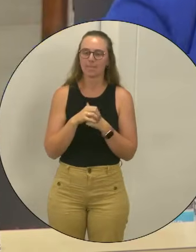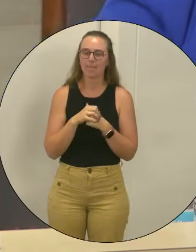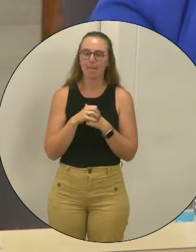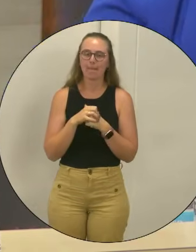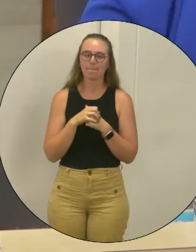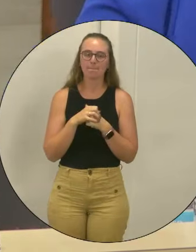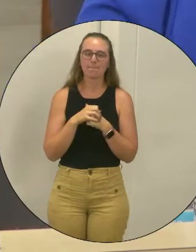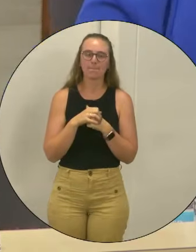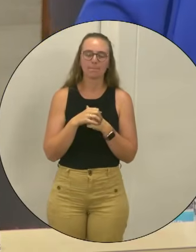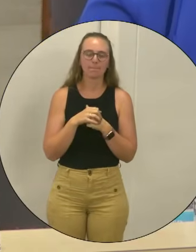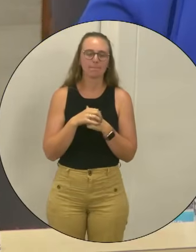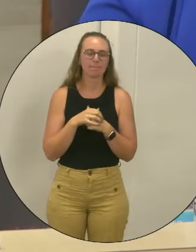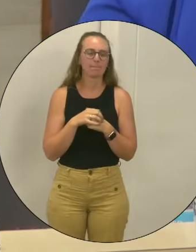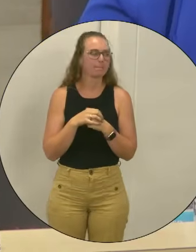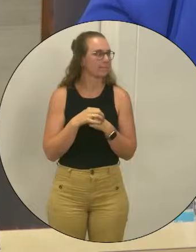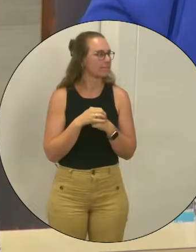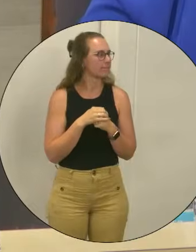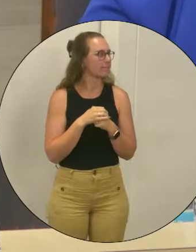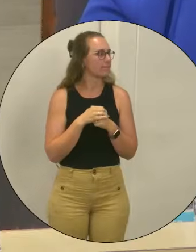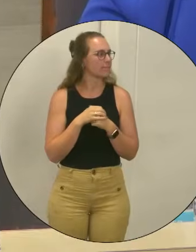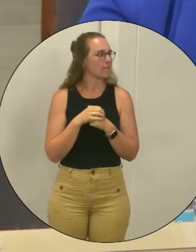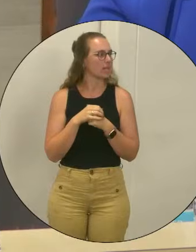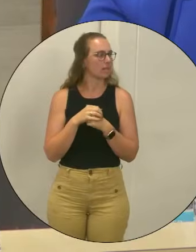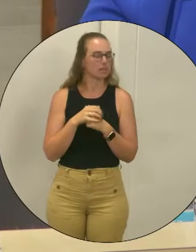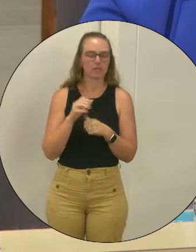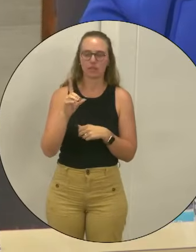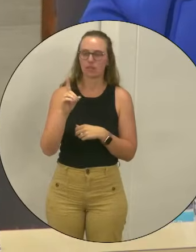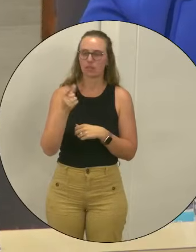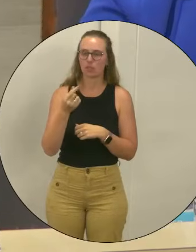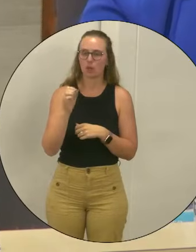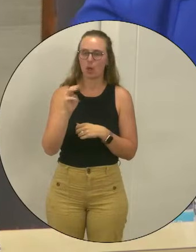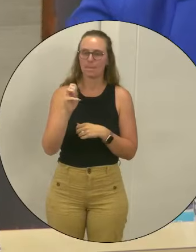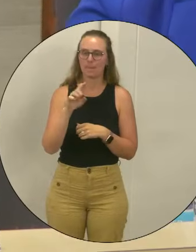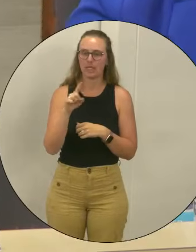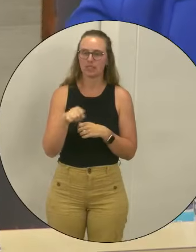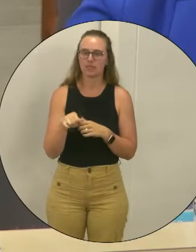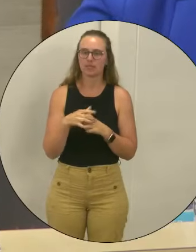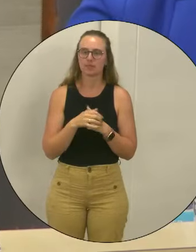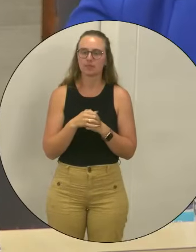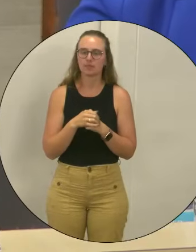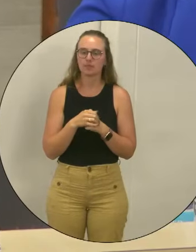Now I don't have to embarrass myself. All right. Mr. Gomez?